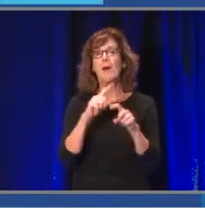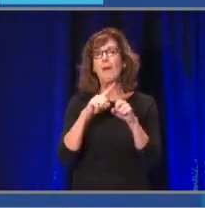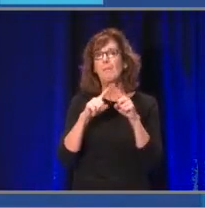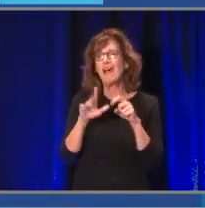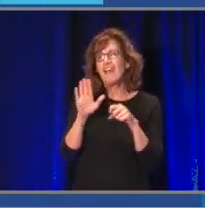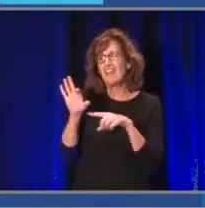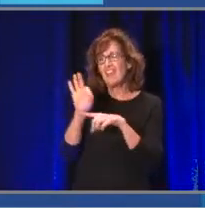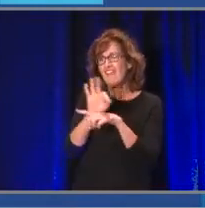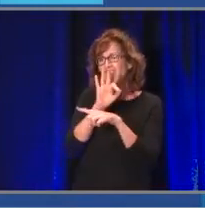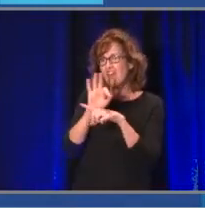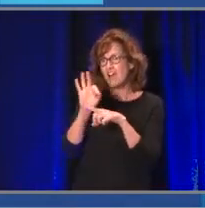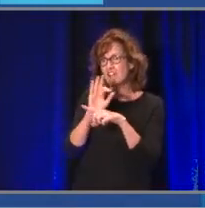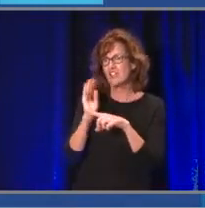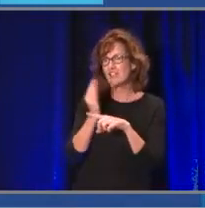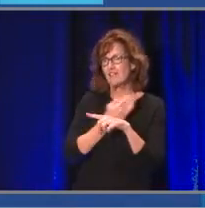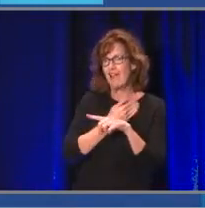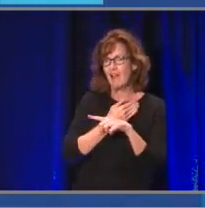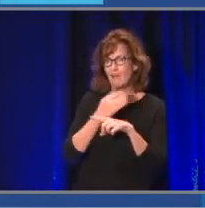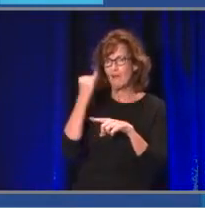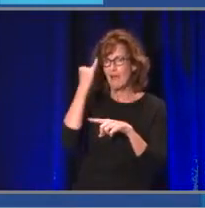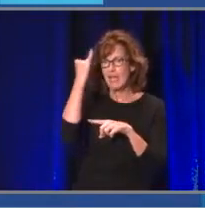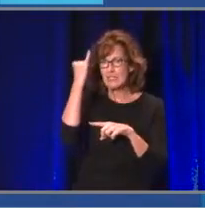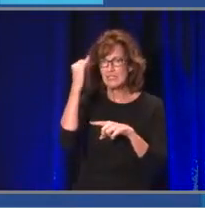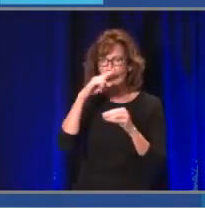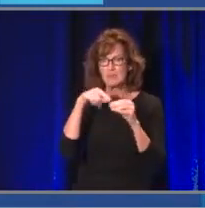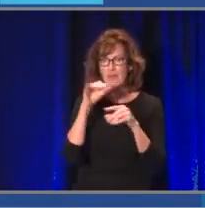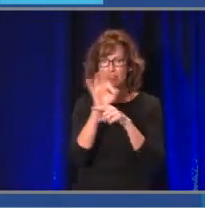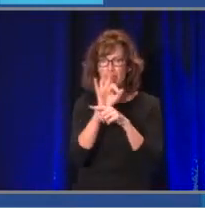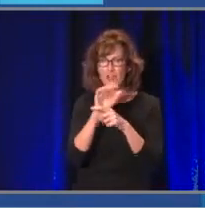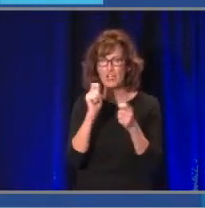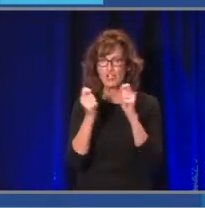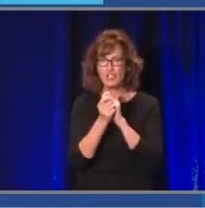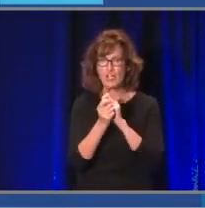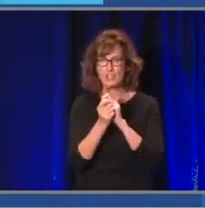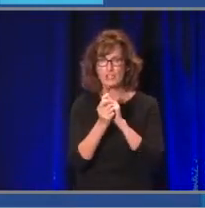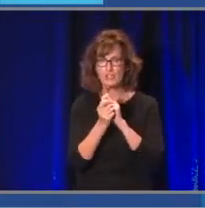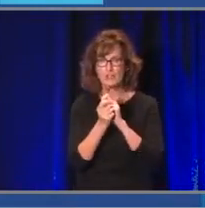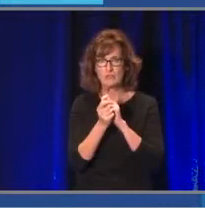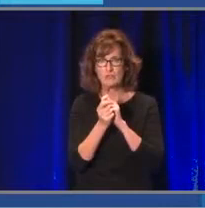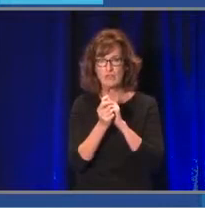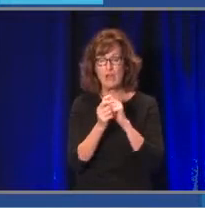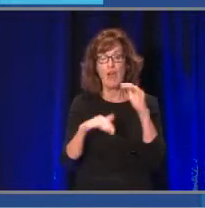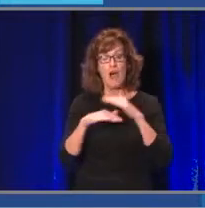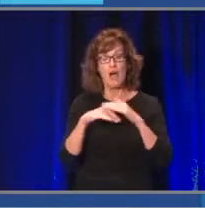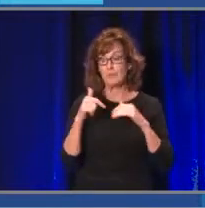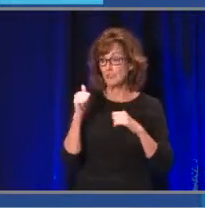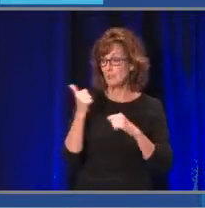it's changed in the past 10 years. Until 10 years ago, people believed that